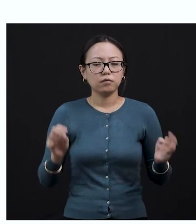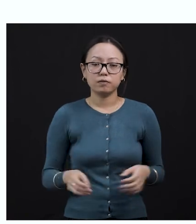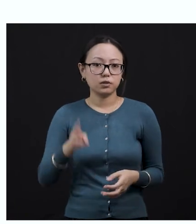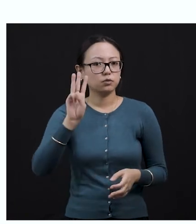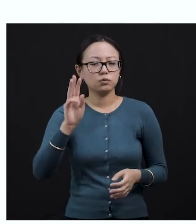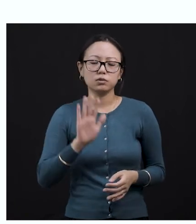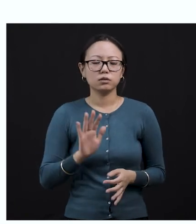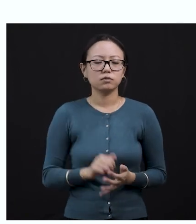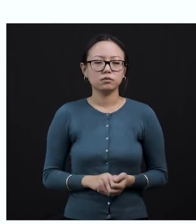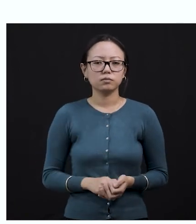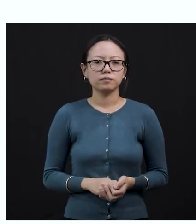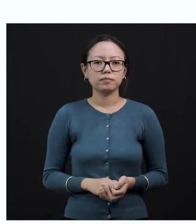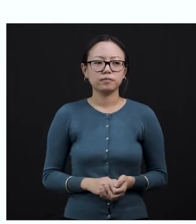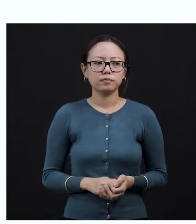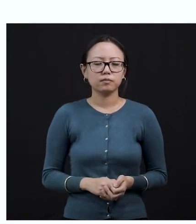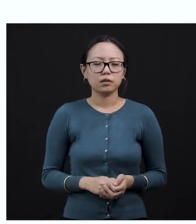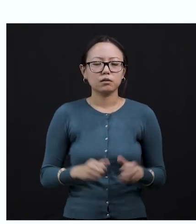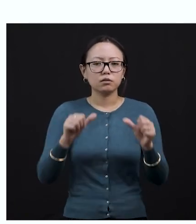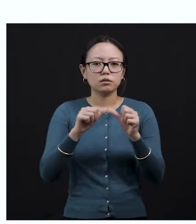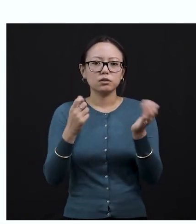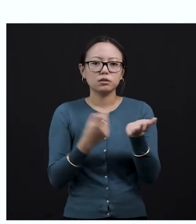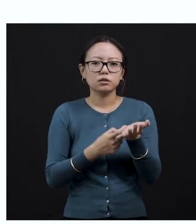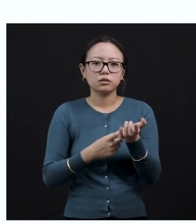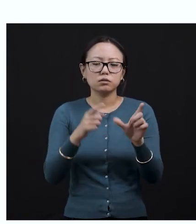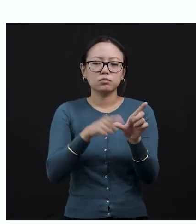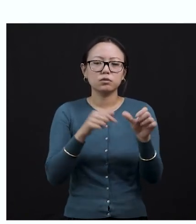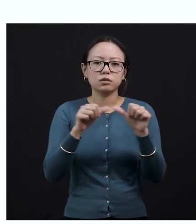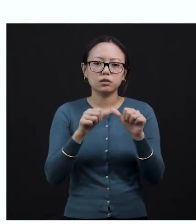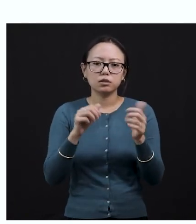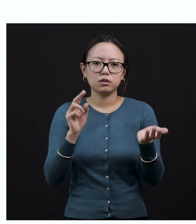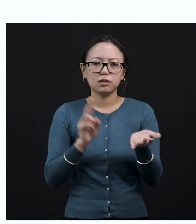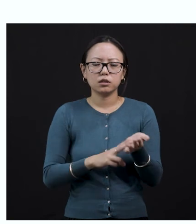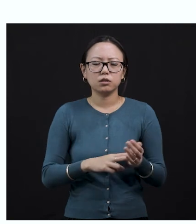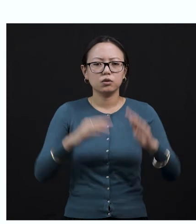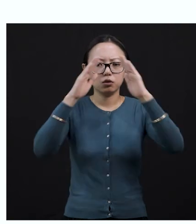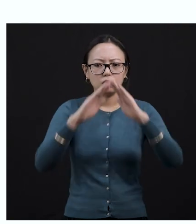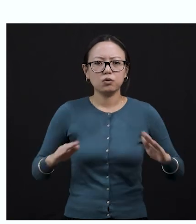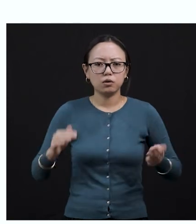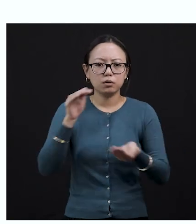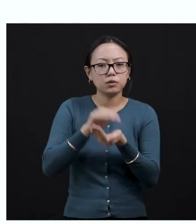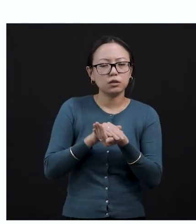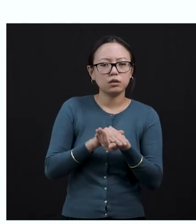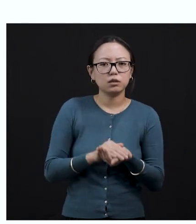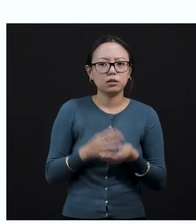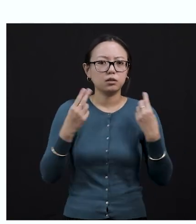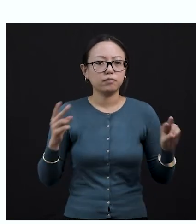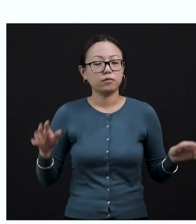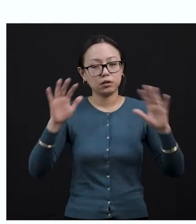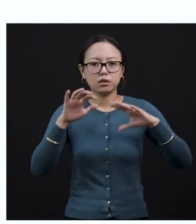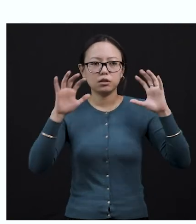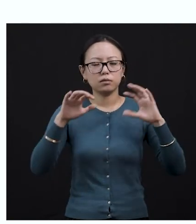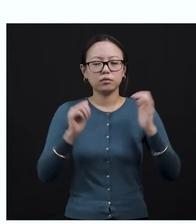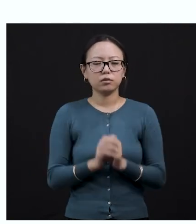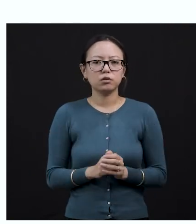then these Aryan people, they also domesticated animals, and they also had different